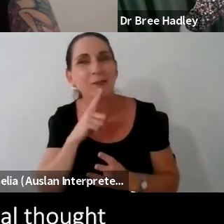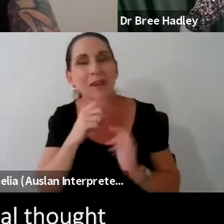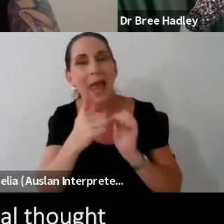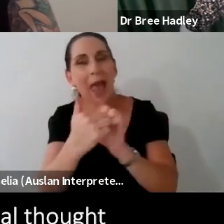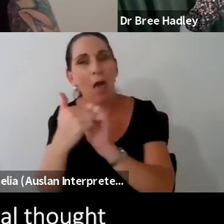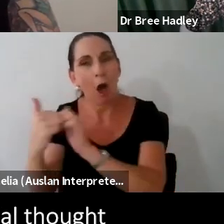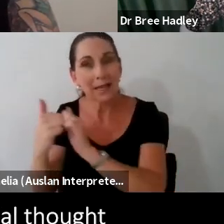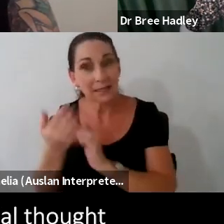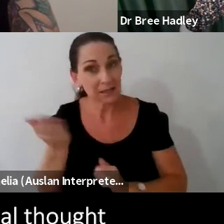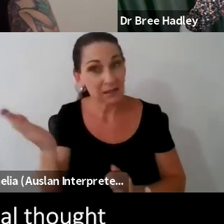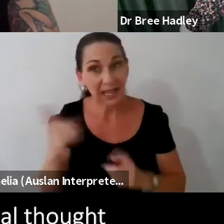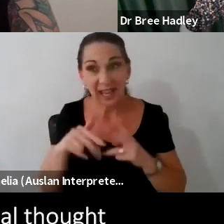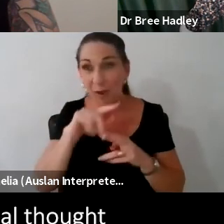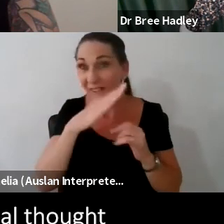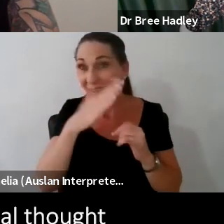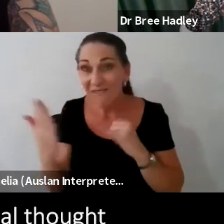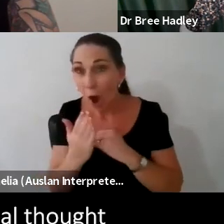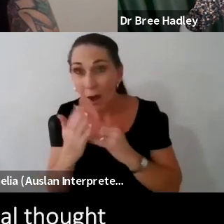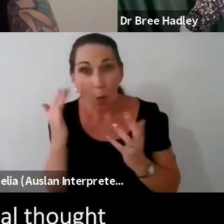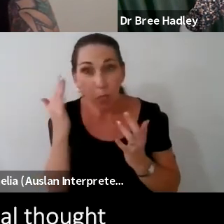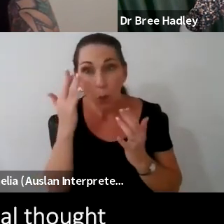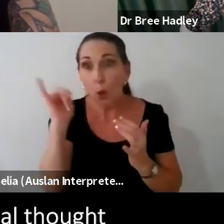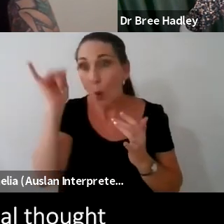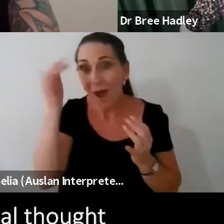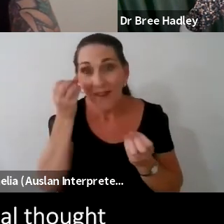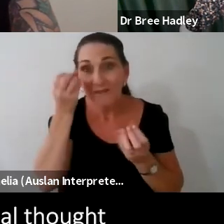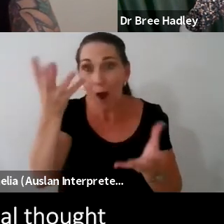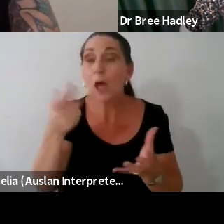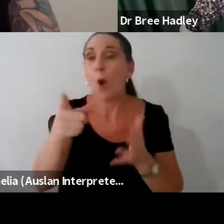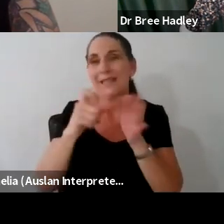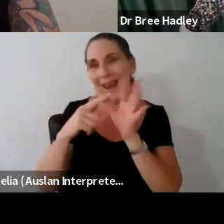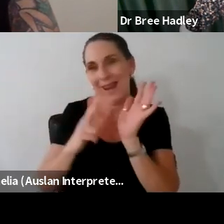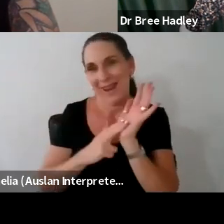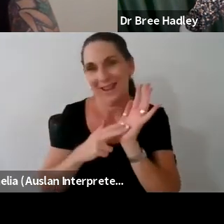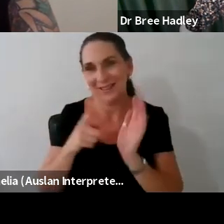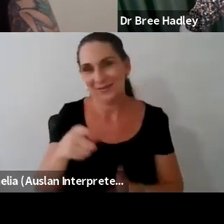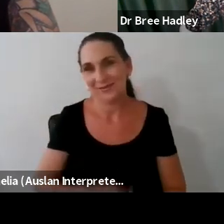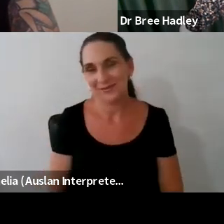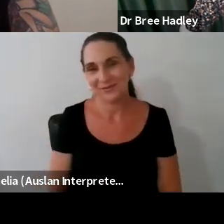space? If you have a final thought or some advice or words of wisdom, Dan.